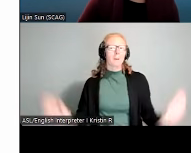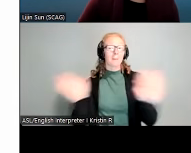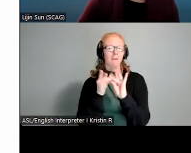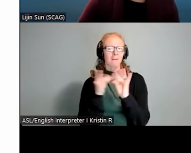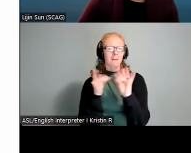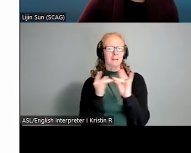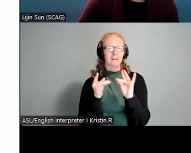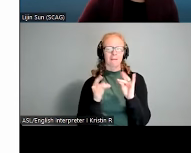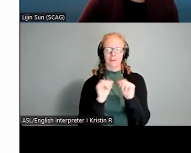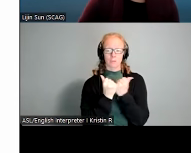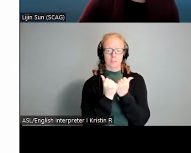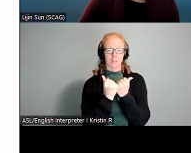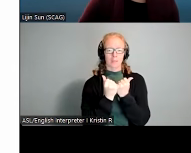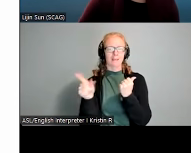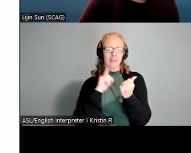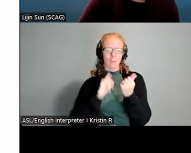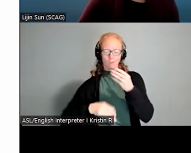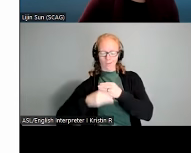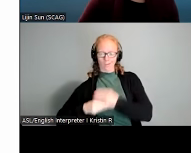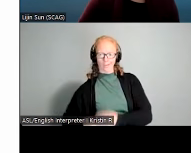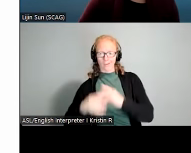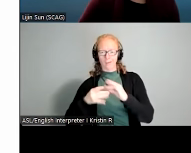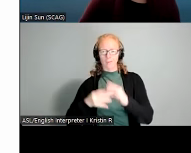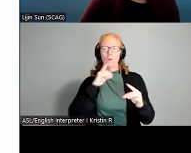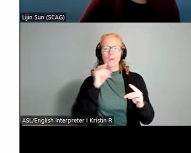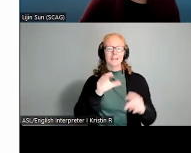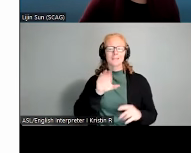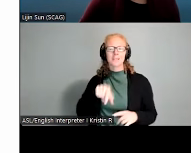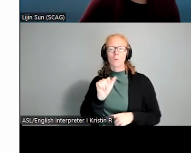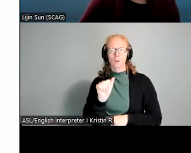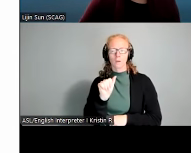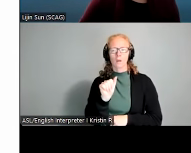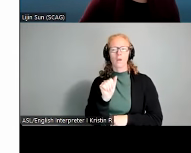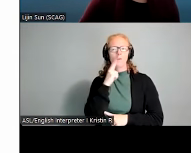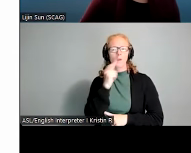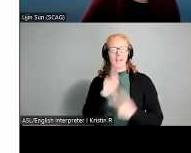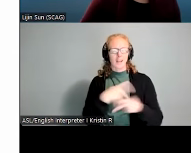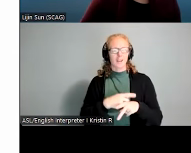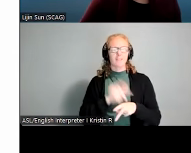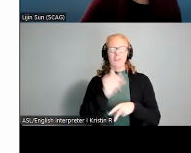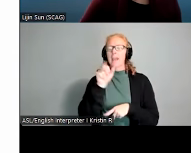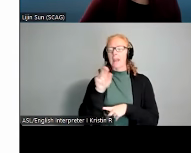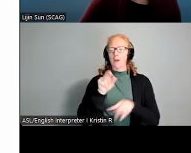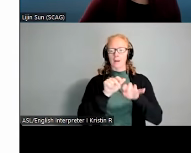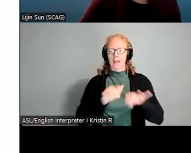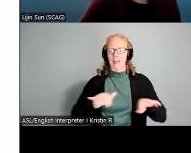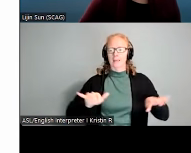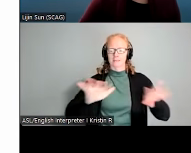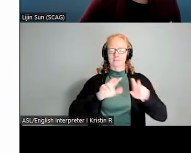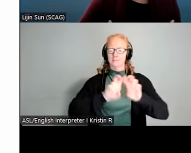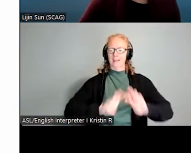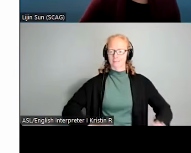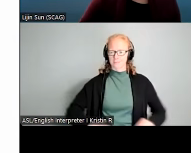agency, providing comments on other agency CEQA documents, air quality analyses. The same local air district